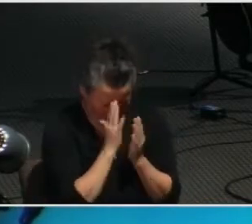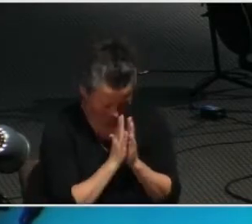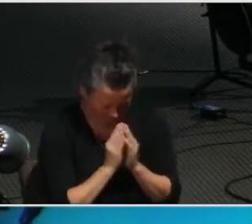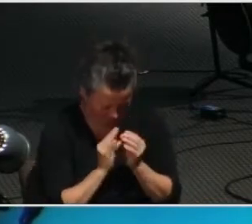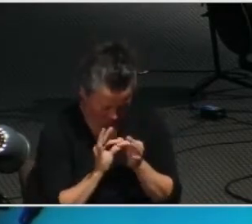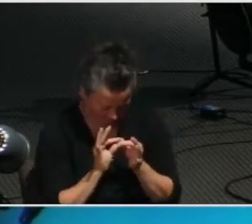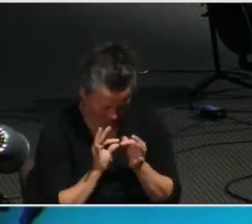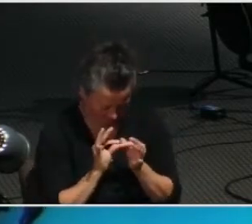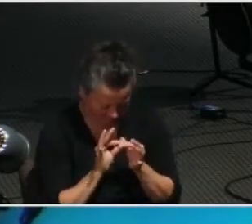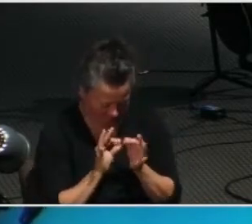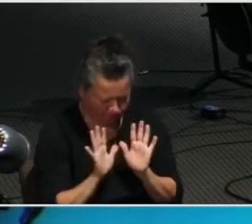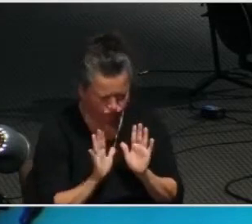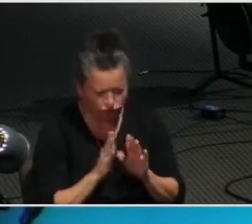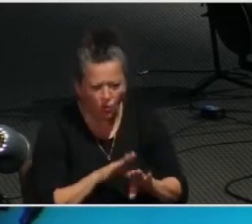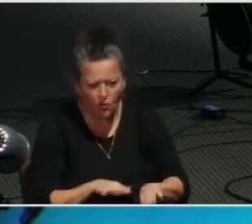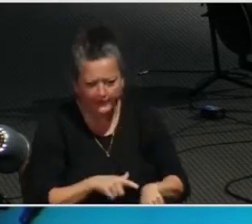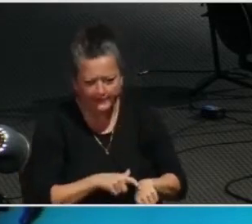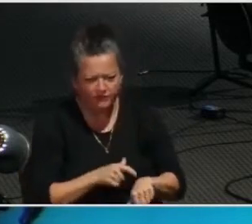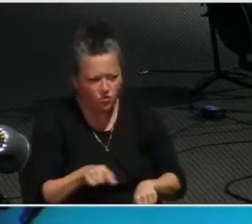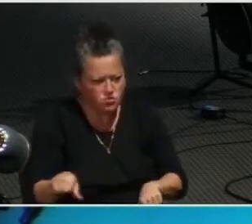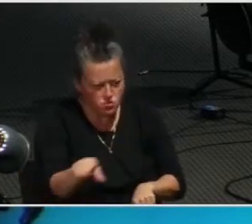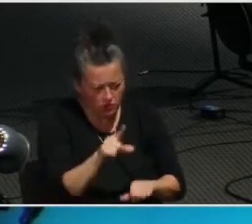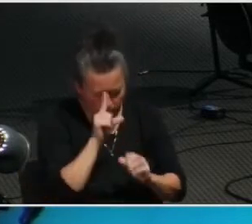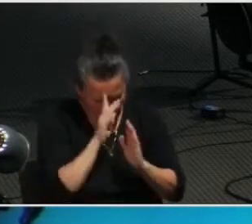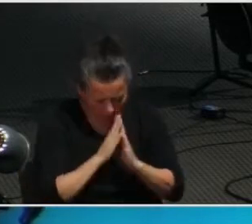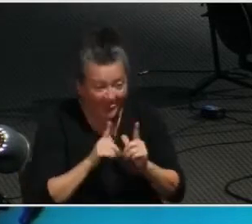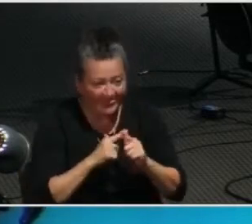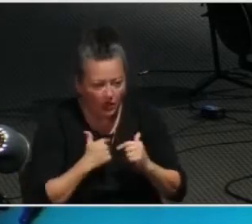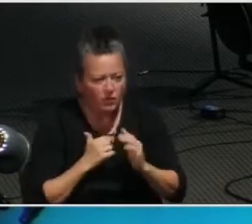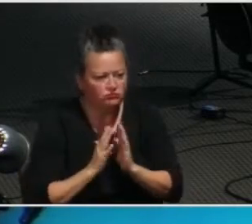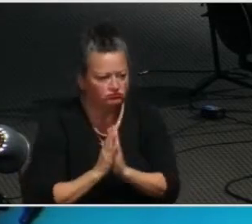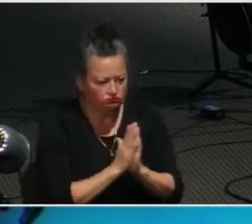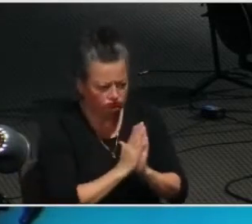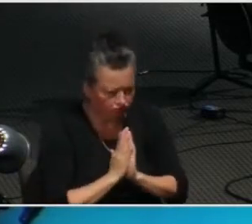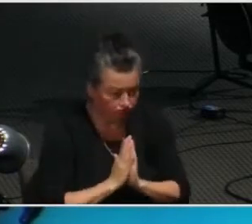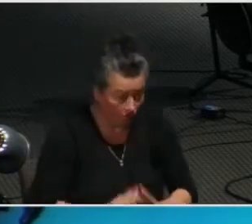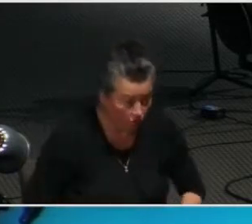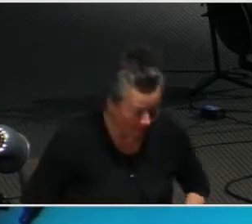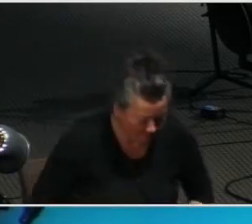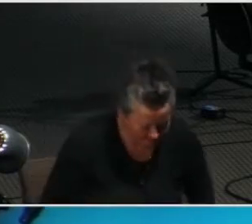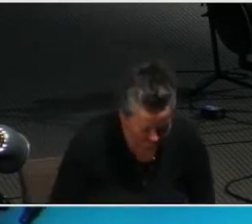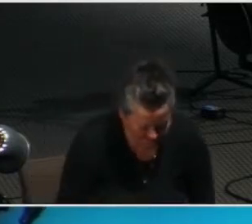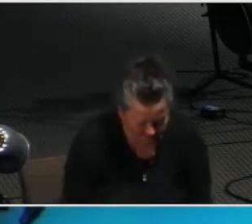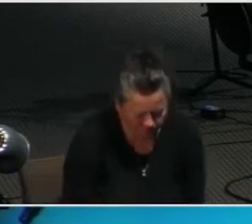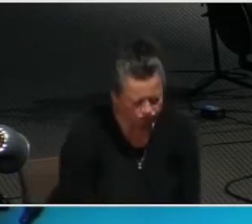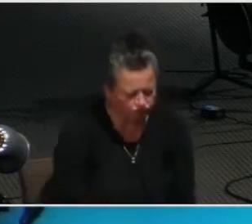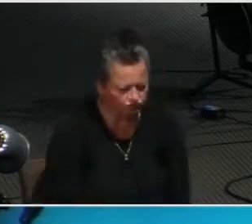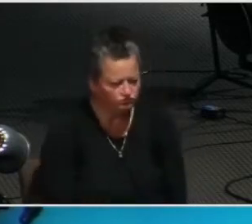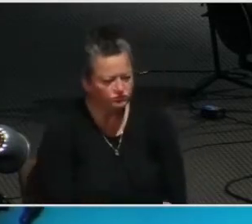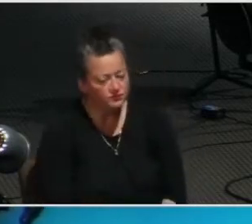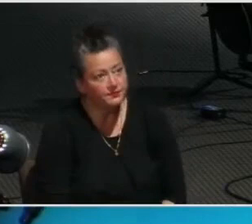been speaking to you about. So let's pray together, and in a moment I'll lead us.